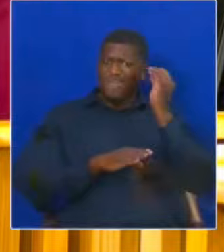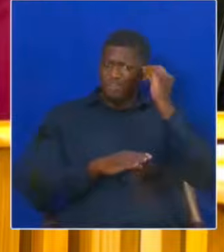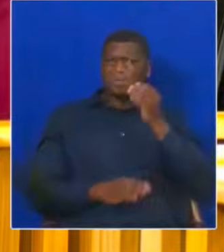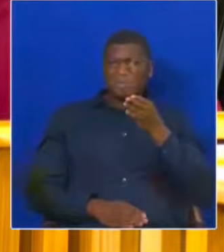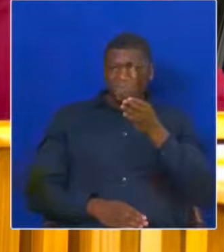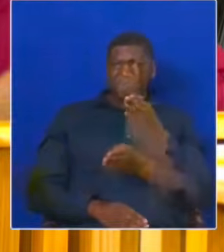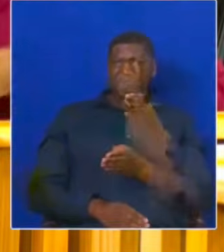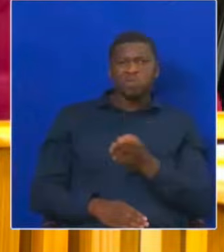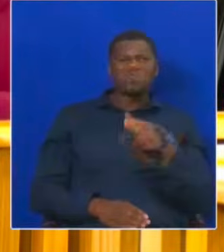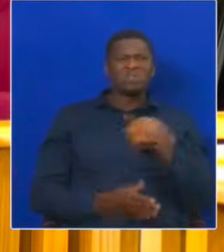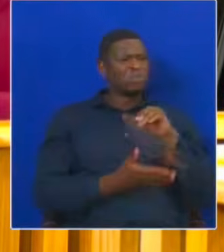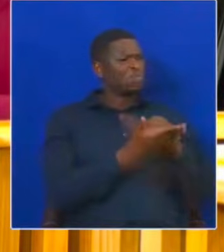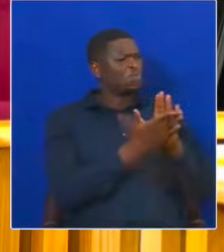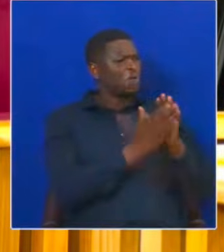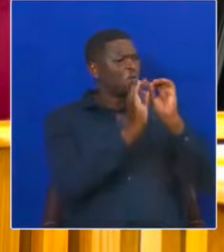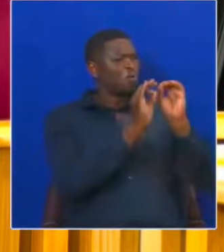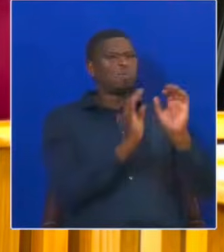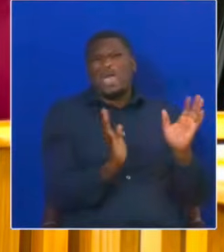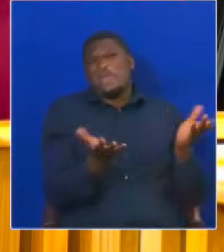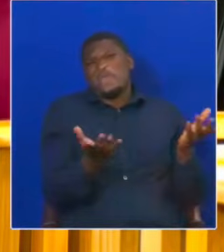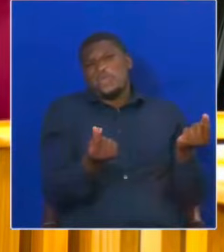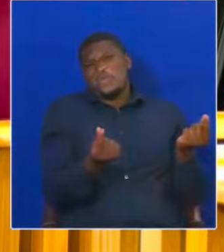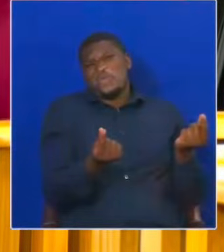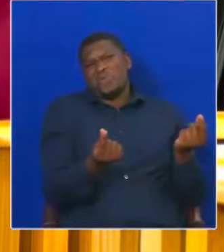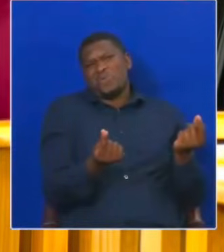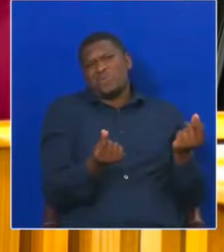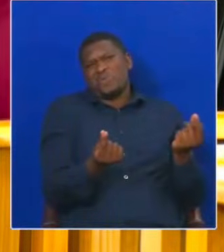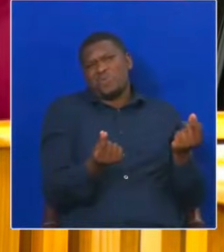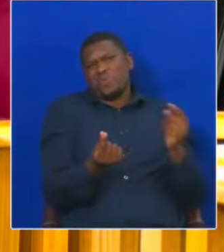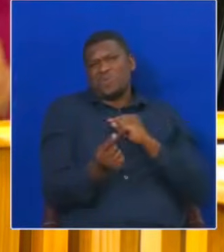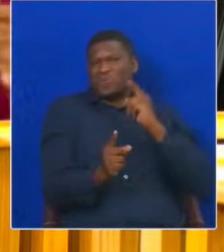evidence in the investigations.